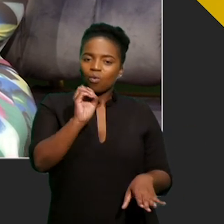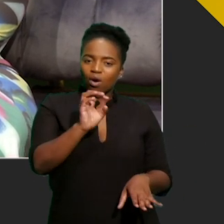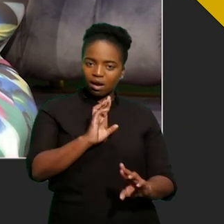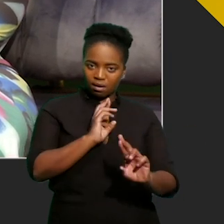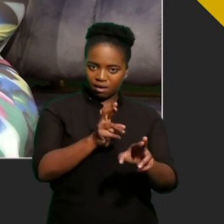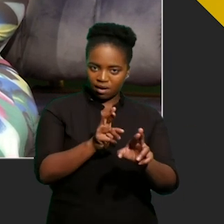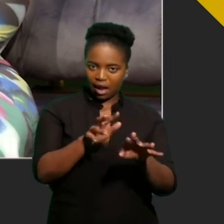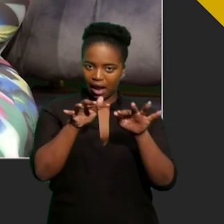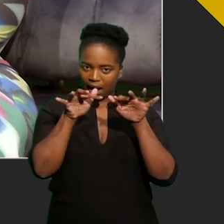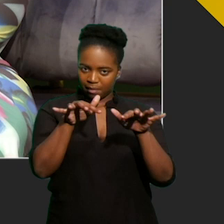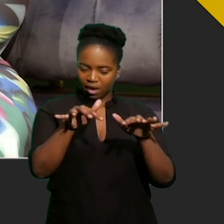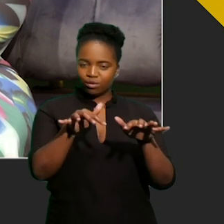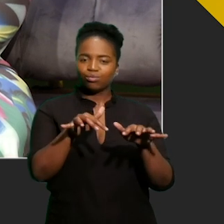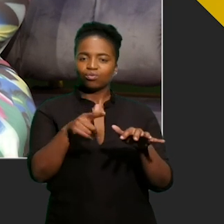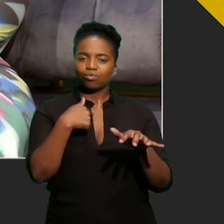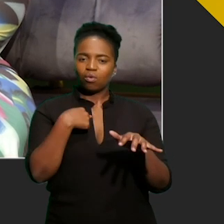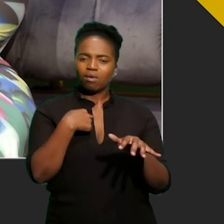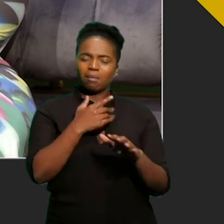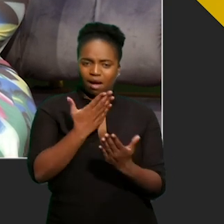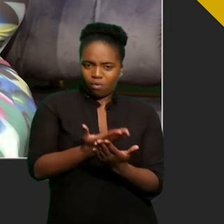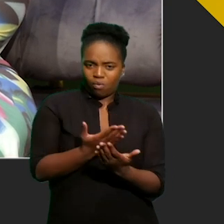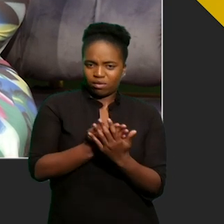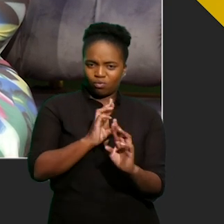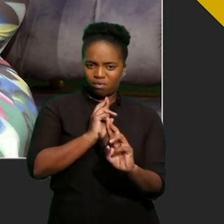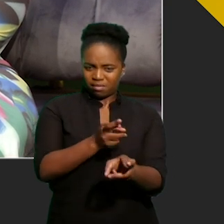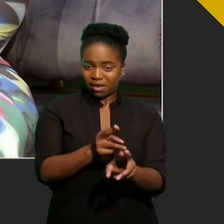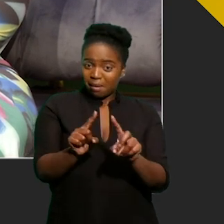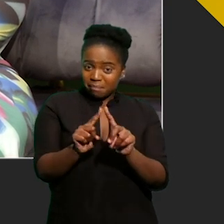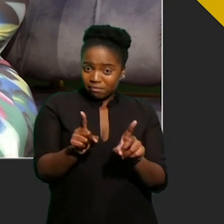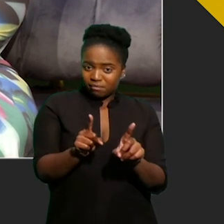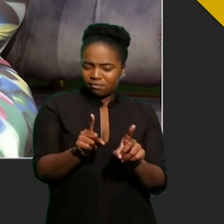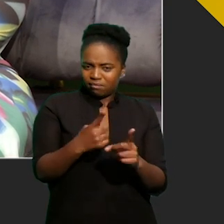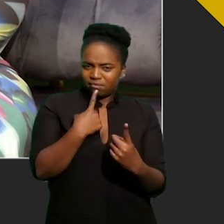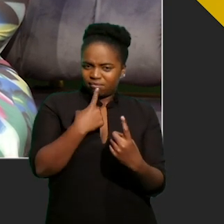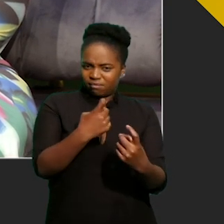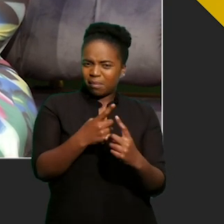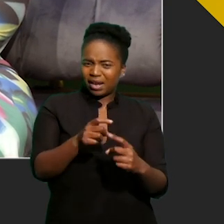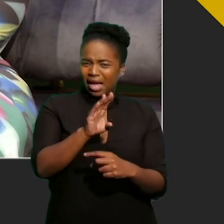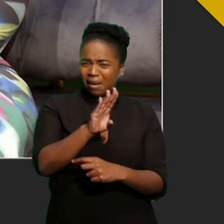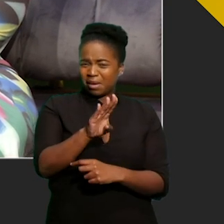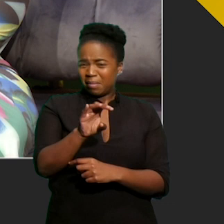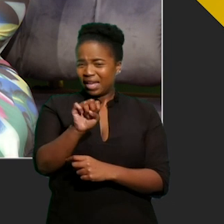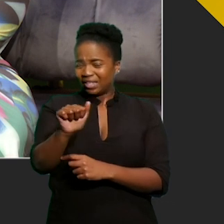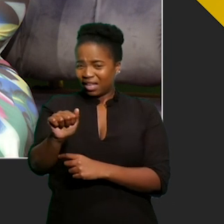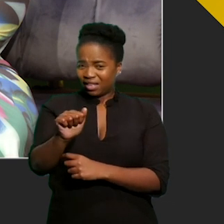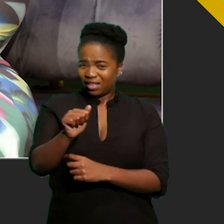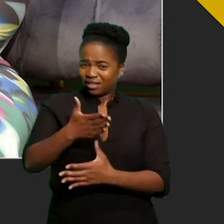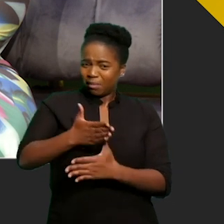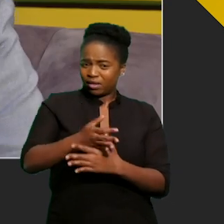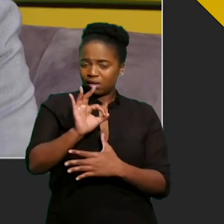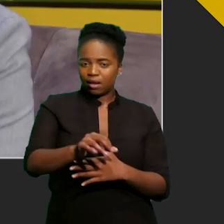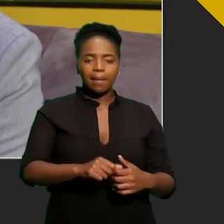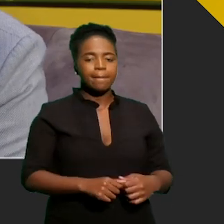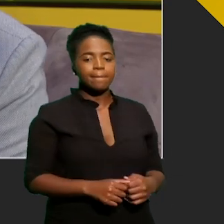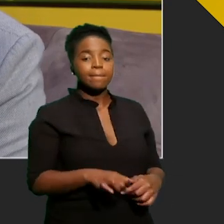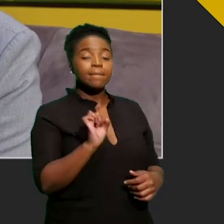means the right people were looking for have heard it. But how effective is the BCCSA with school manager in terms of accountability? No, it's quite effective. You'll